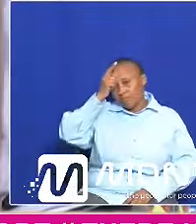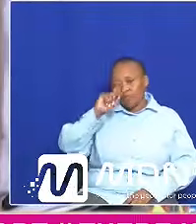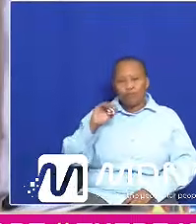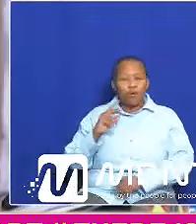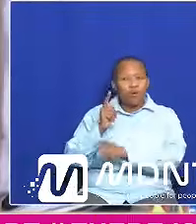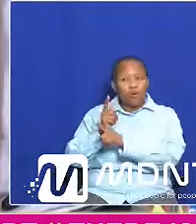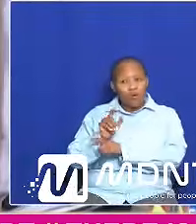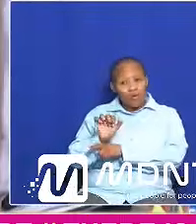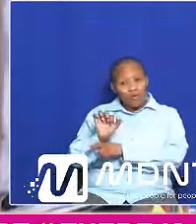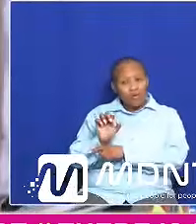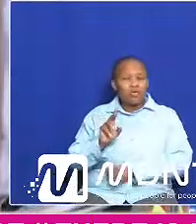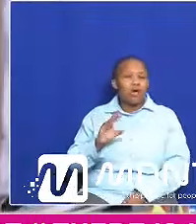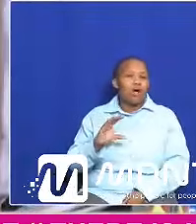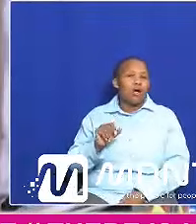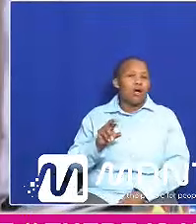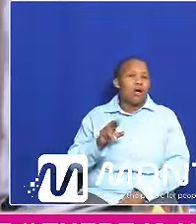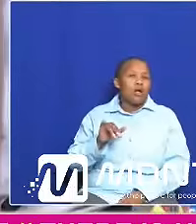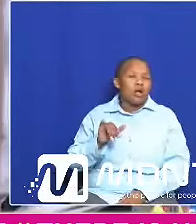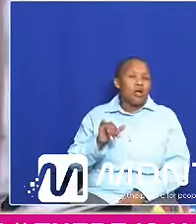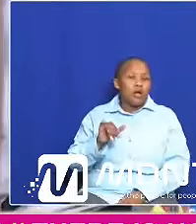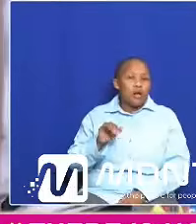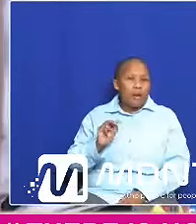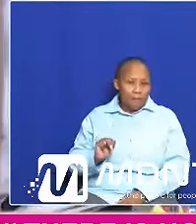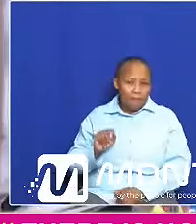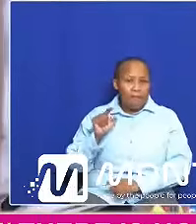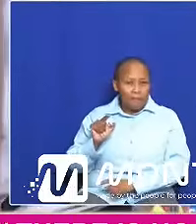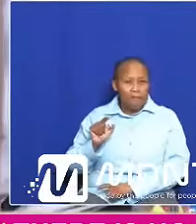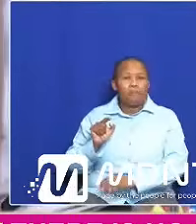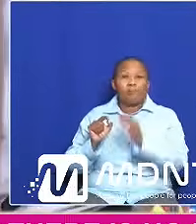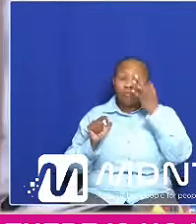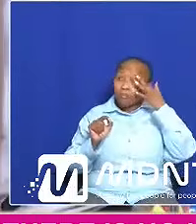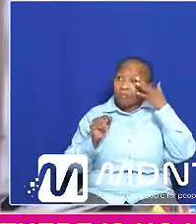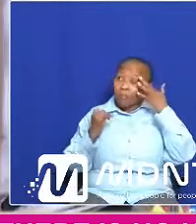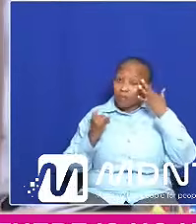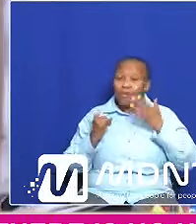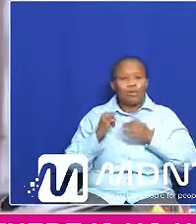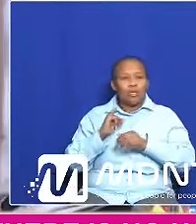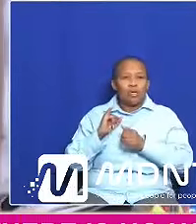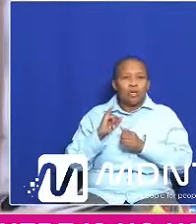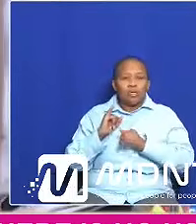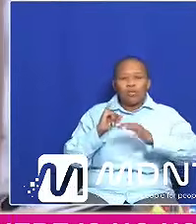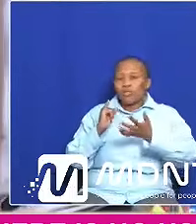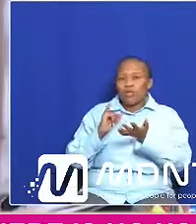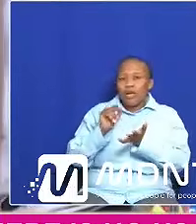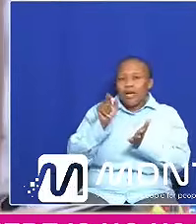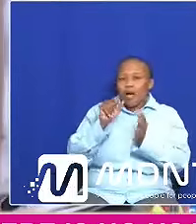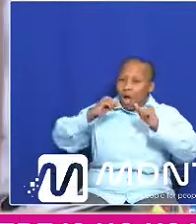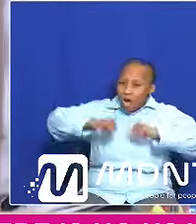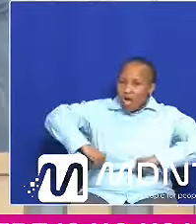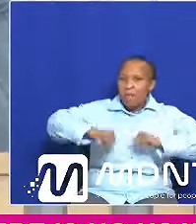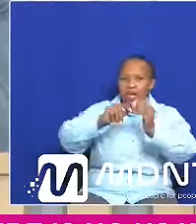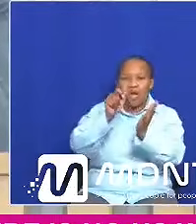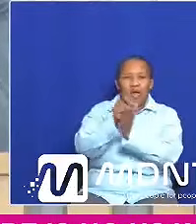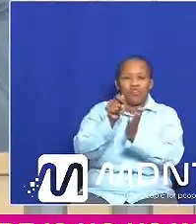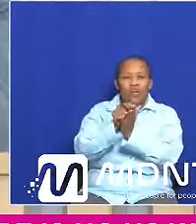a handshake and didn't have a loan agreement, a written loan agreement, and you specifically mentioned that this one had a loan agreement.